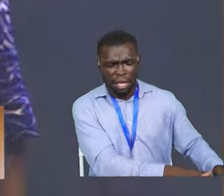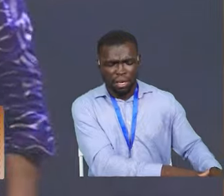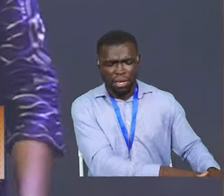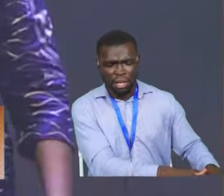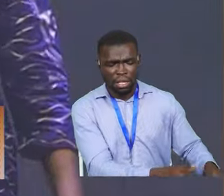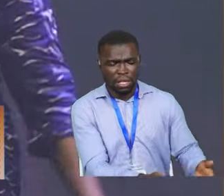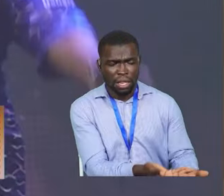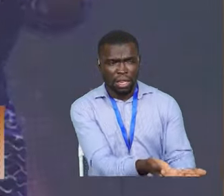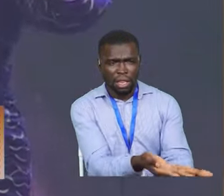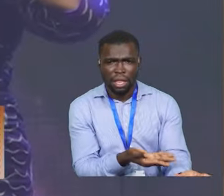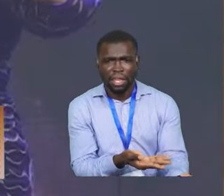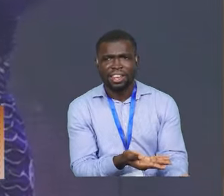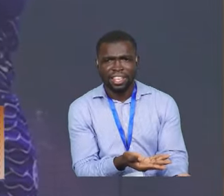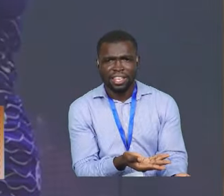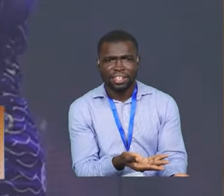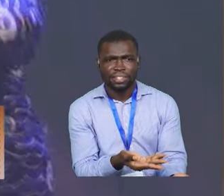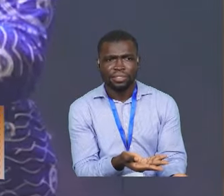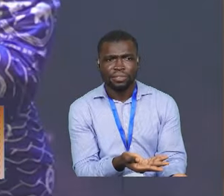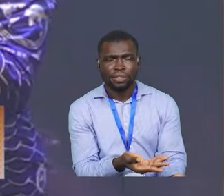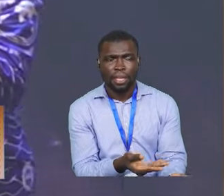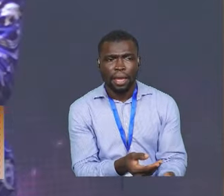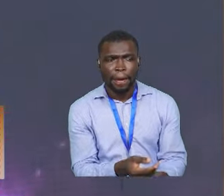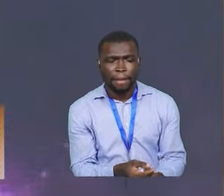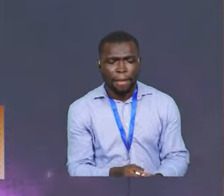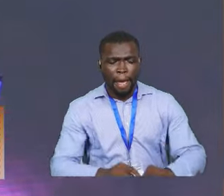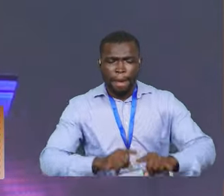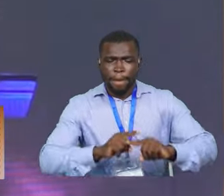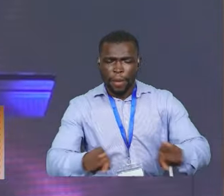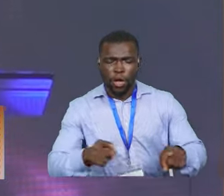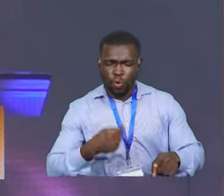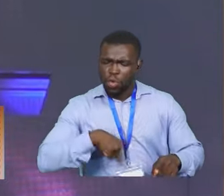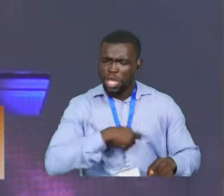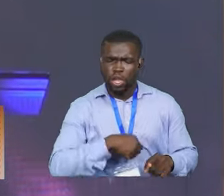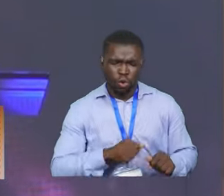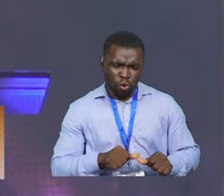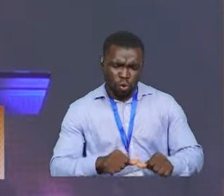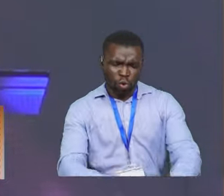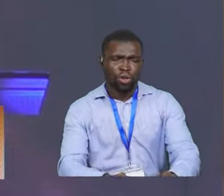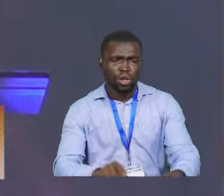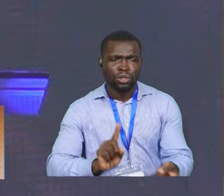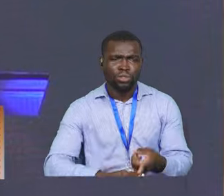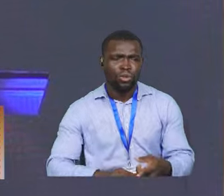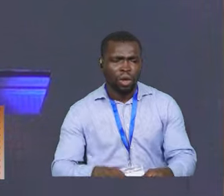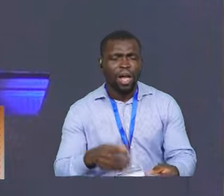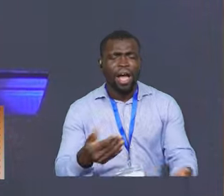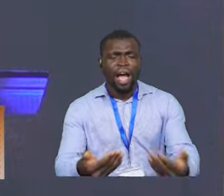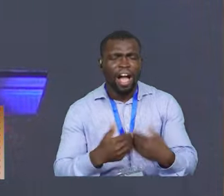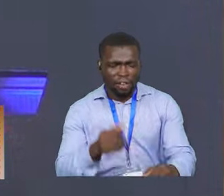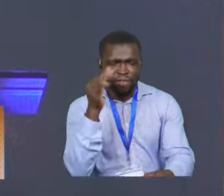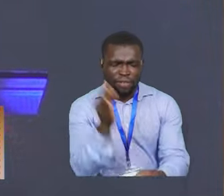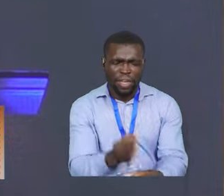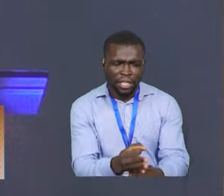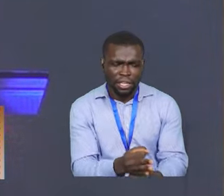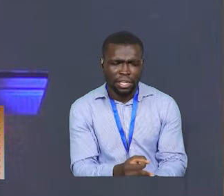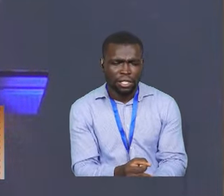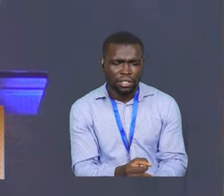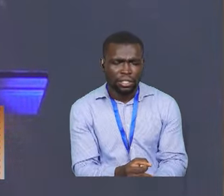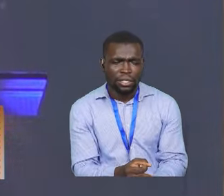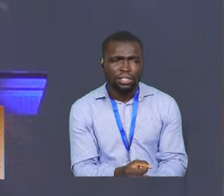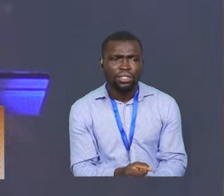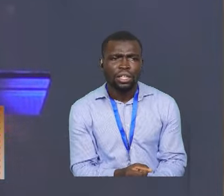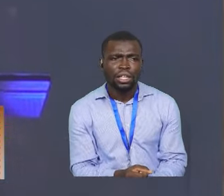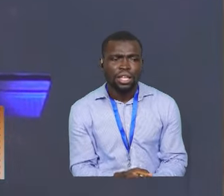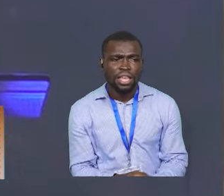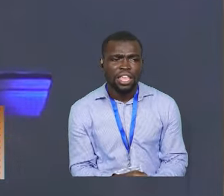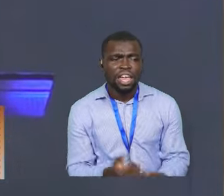on having. If you will believe this evening and make a move this to